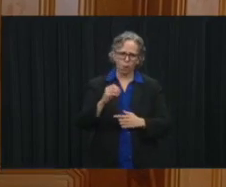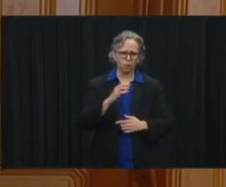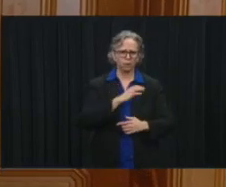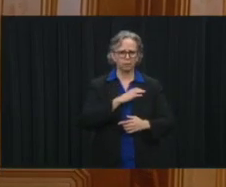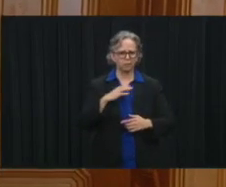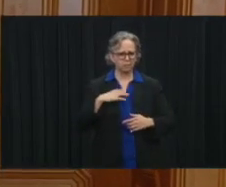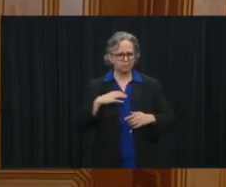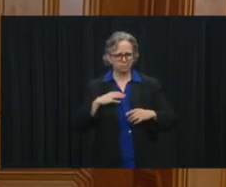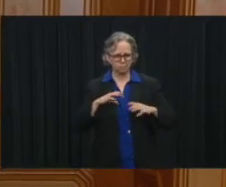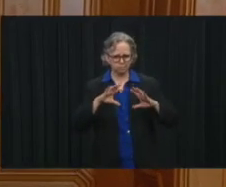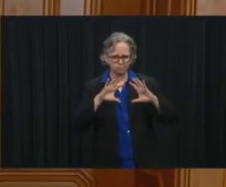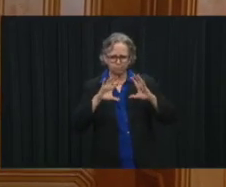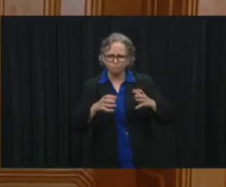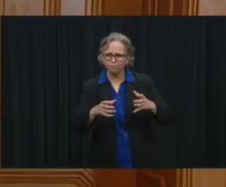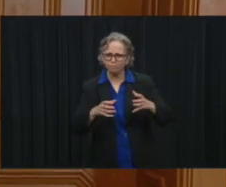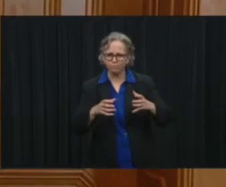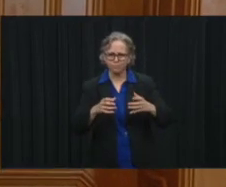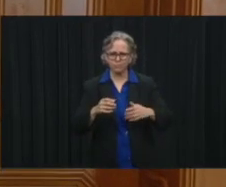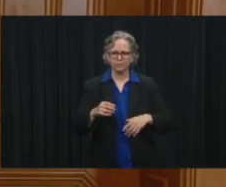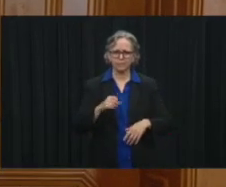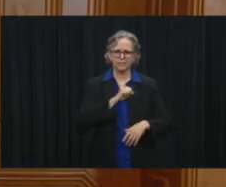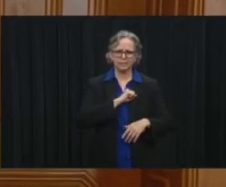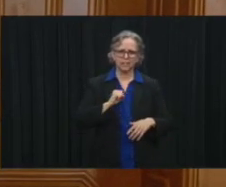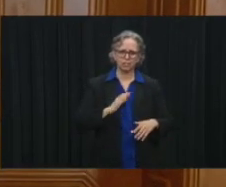very hard, Senator Portman, Senator Brown.